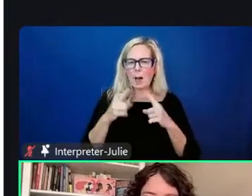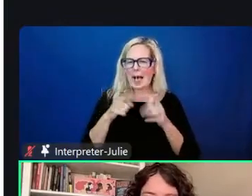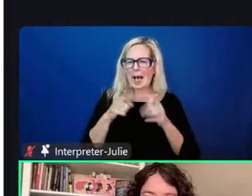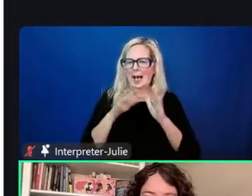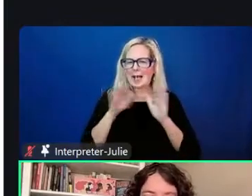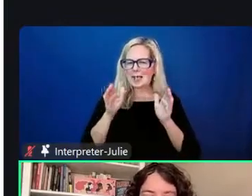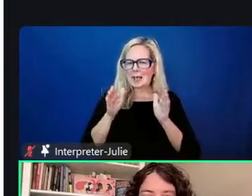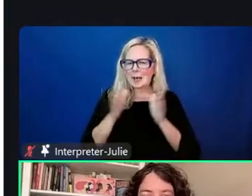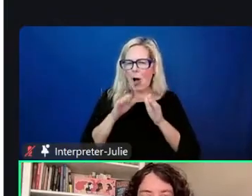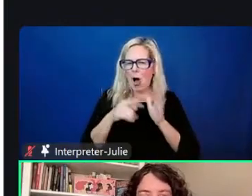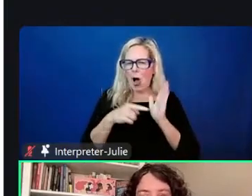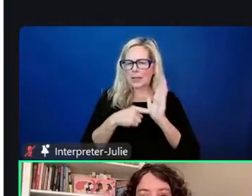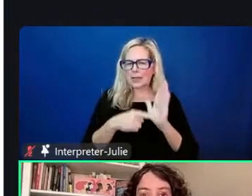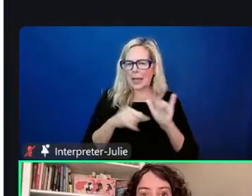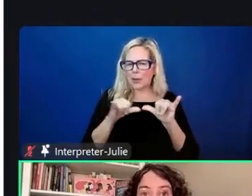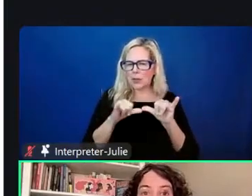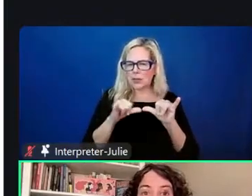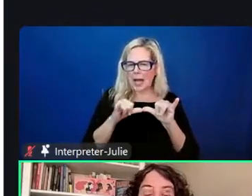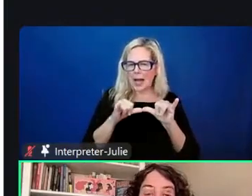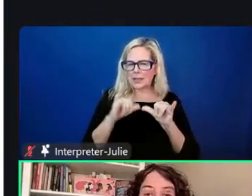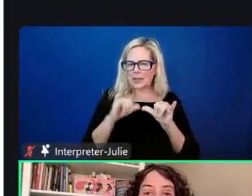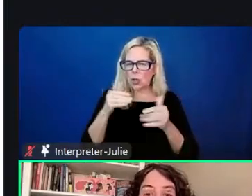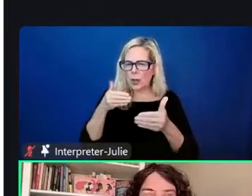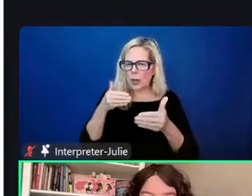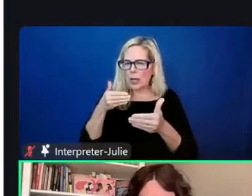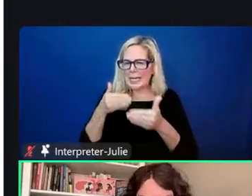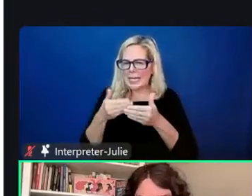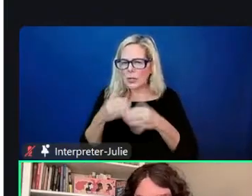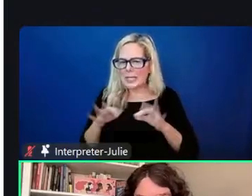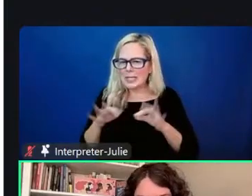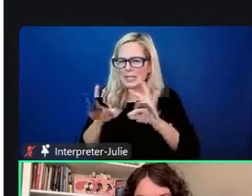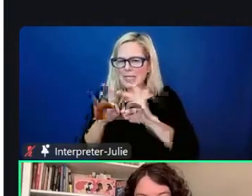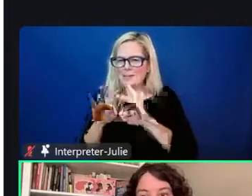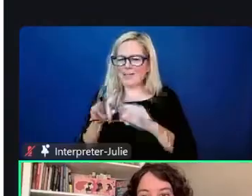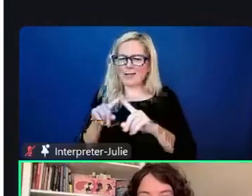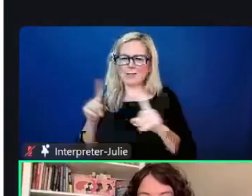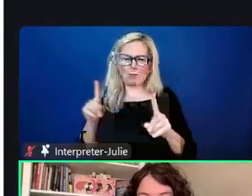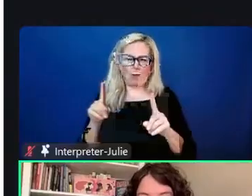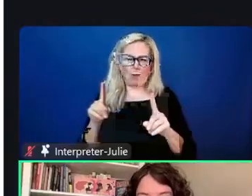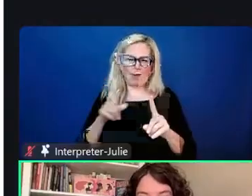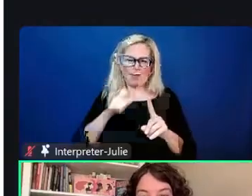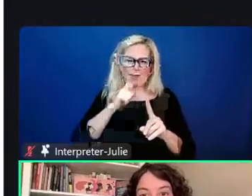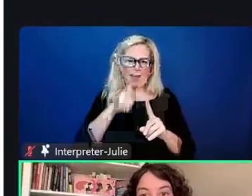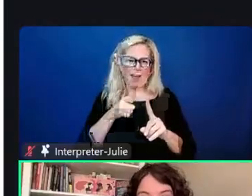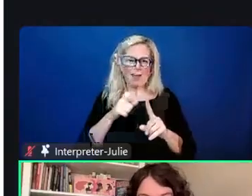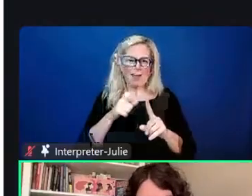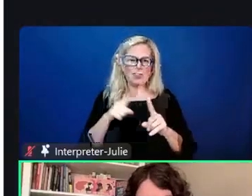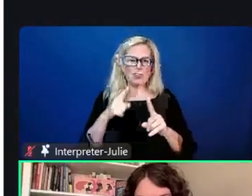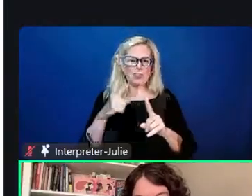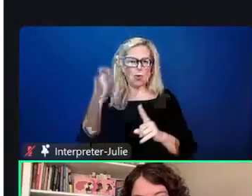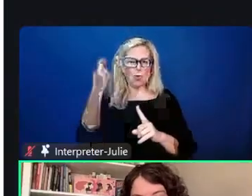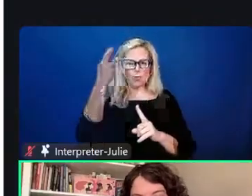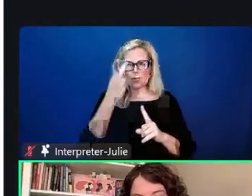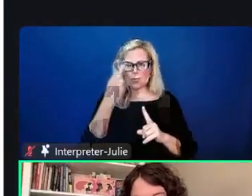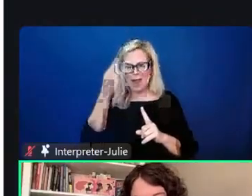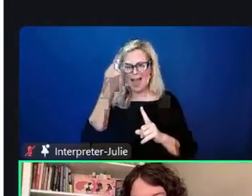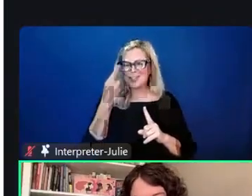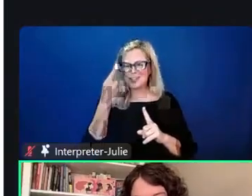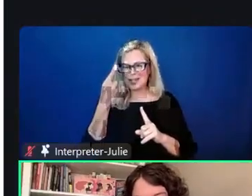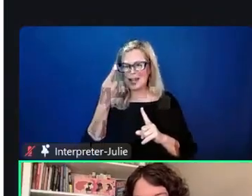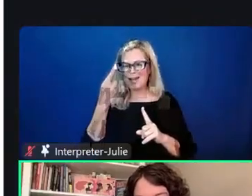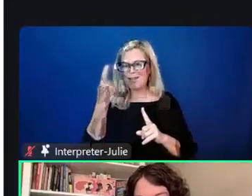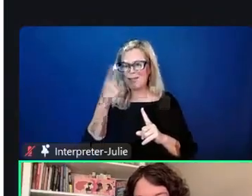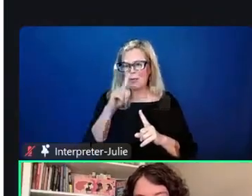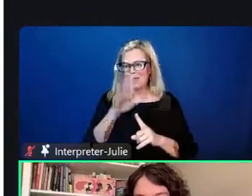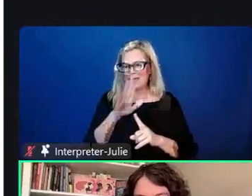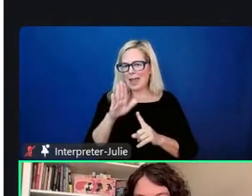sizes. But the rationale given for the clinical decision-making did differ between the two